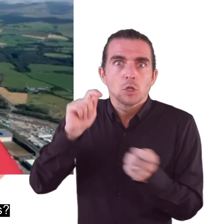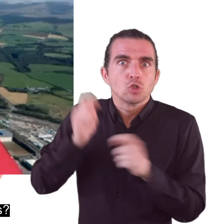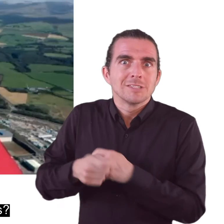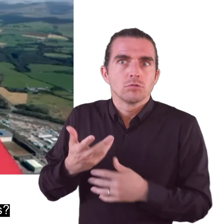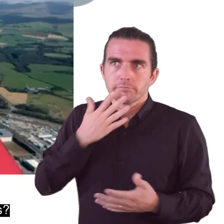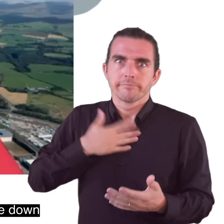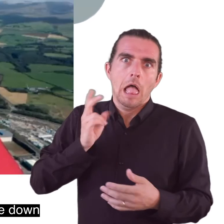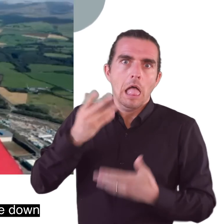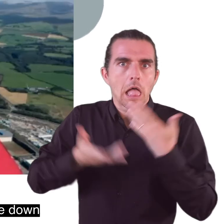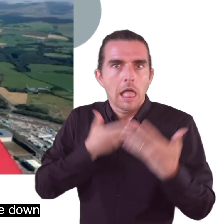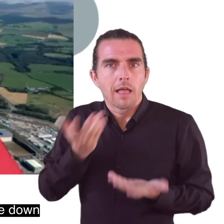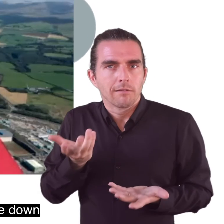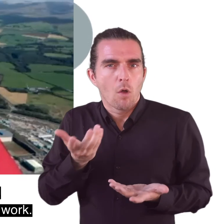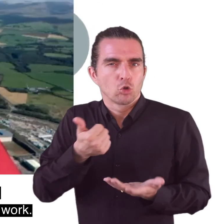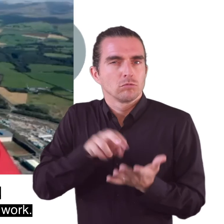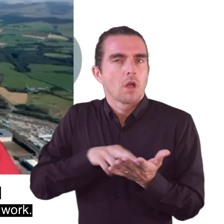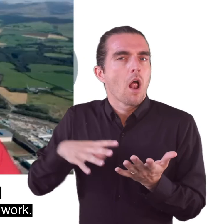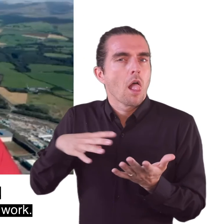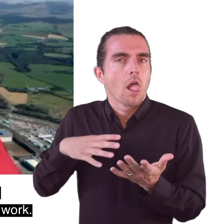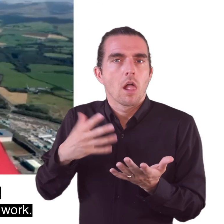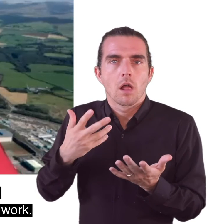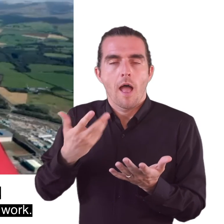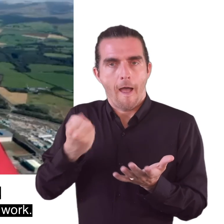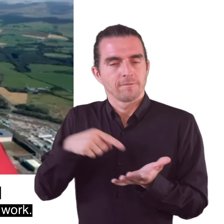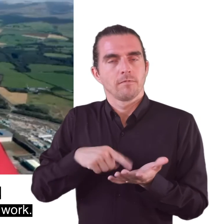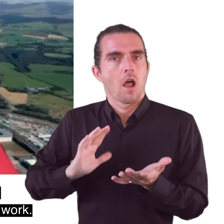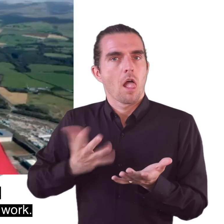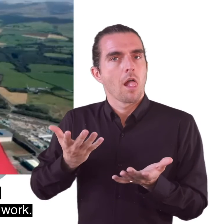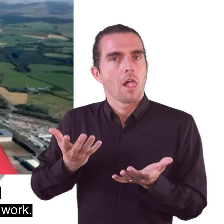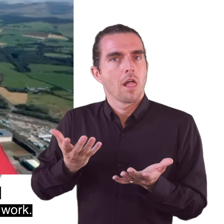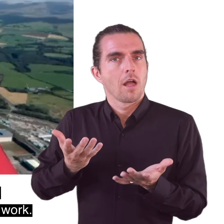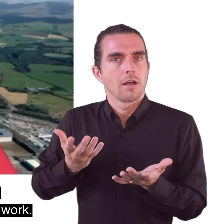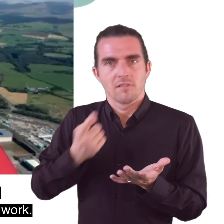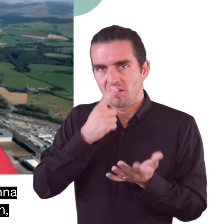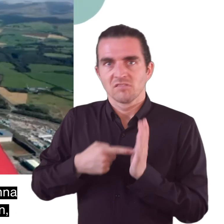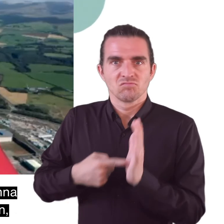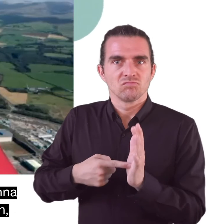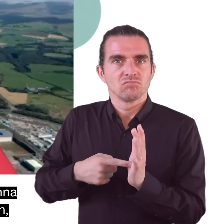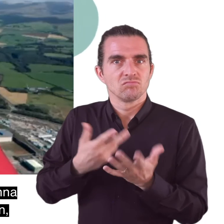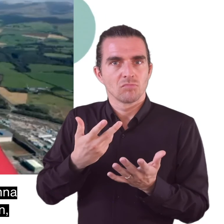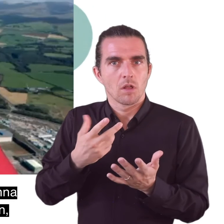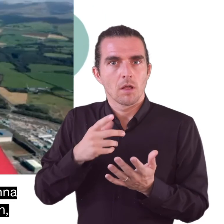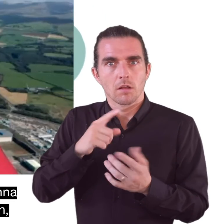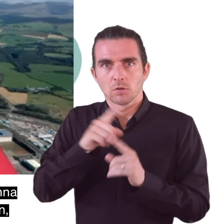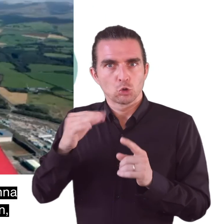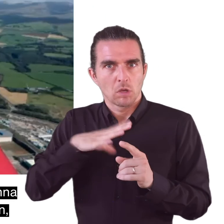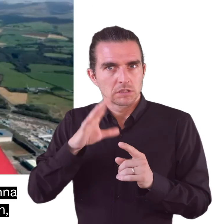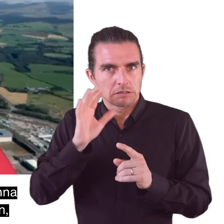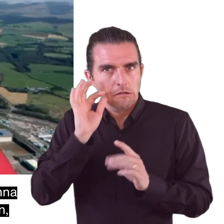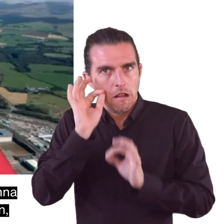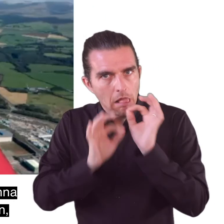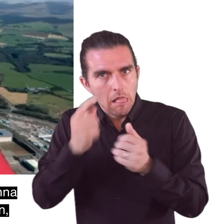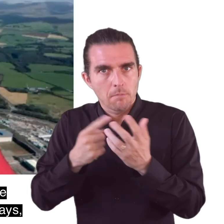changes? If you get it wrote down while it's all in place, you've got that grounding work. Some people don't want to put